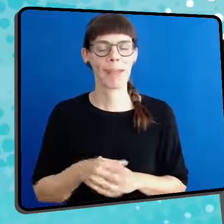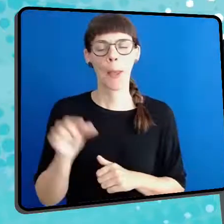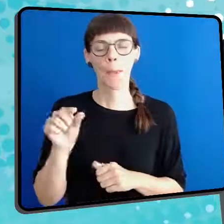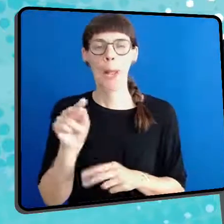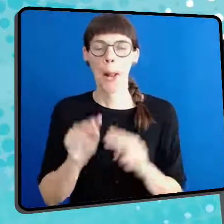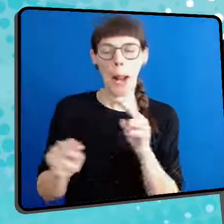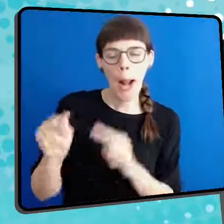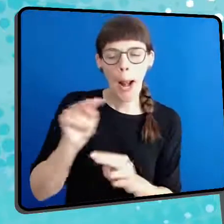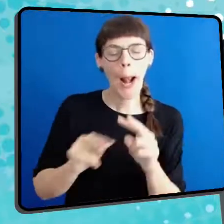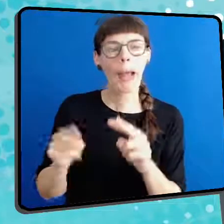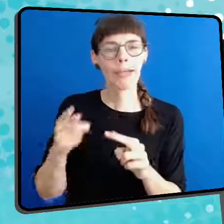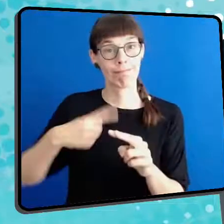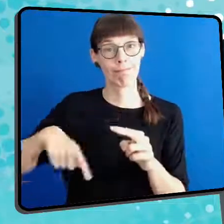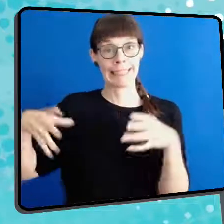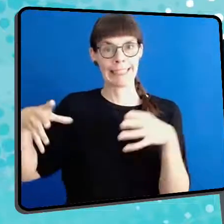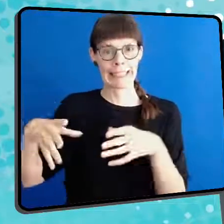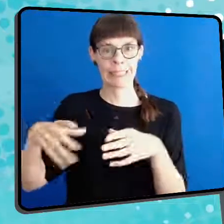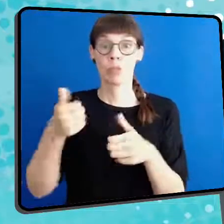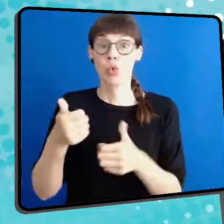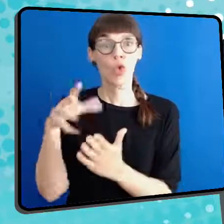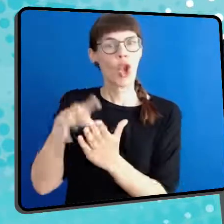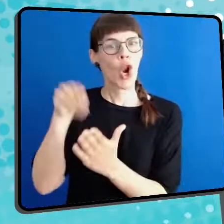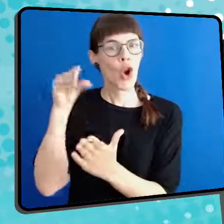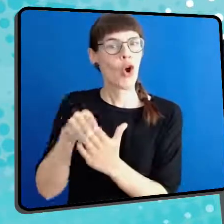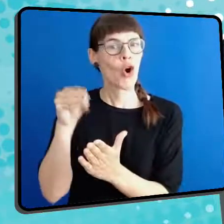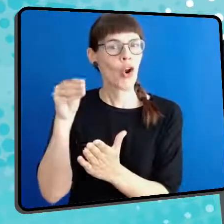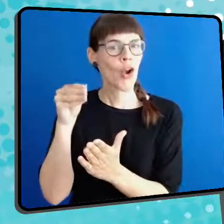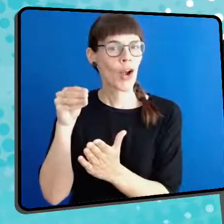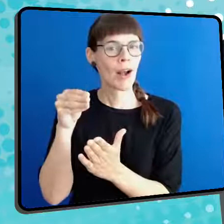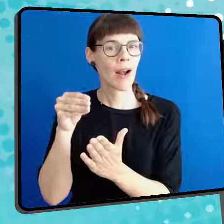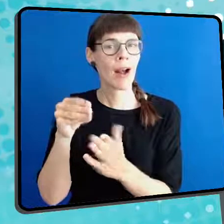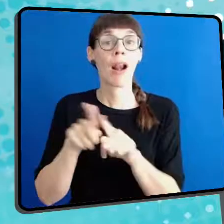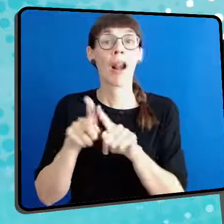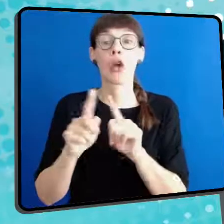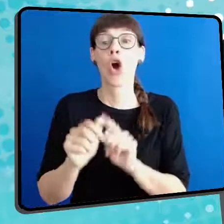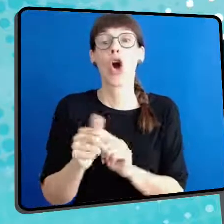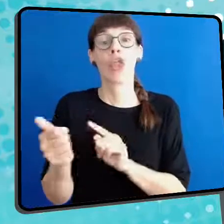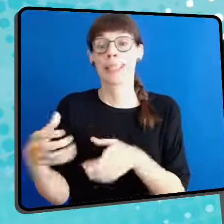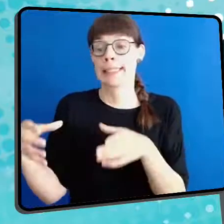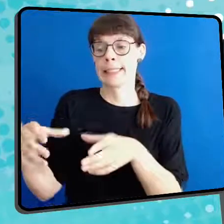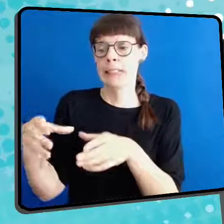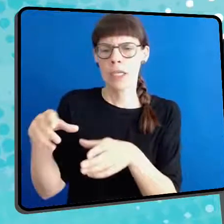team right now. So it's good to learn something from a fellow research team. Yeah.